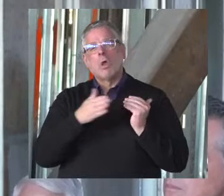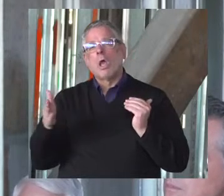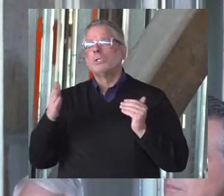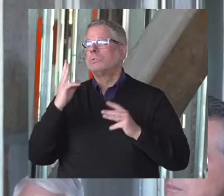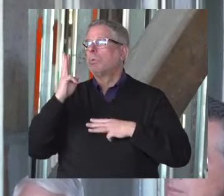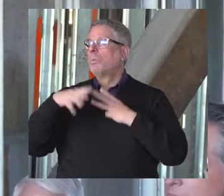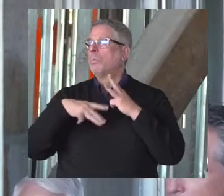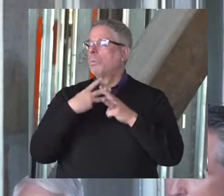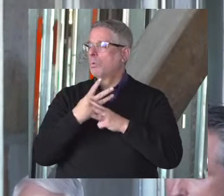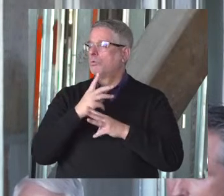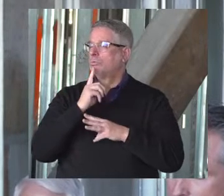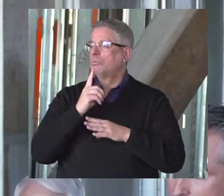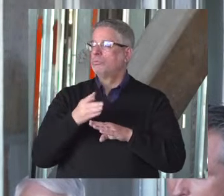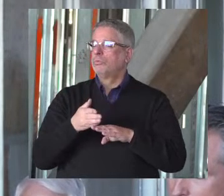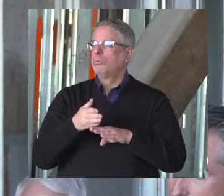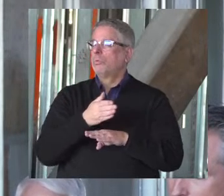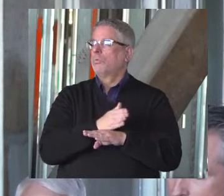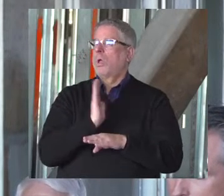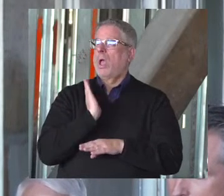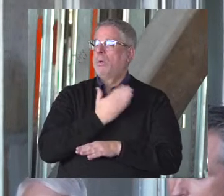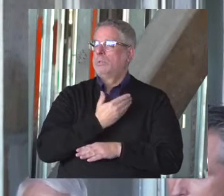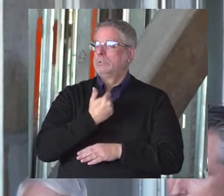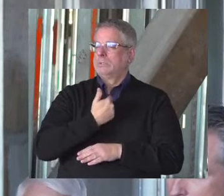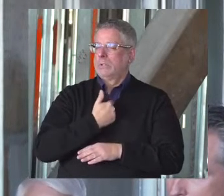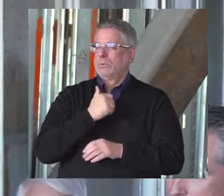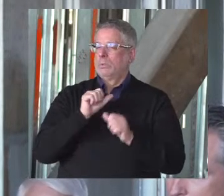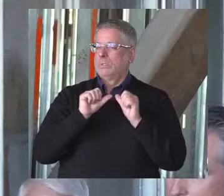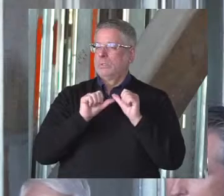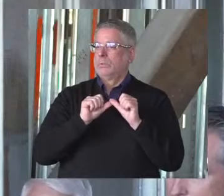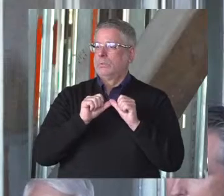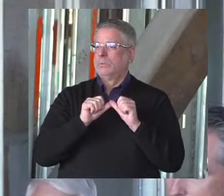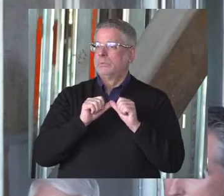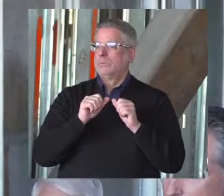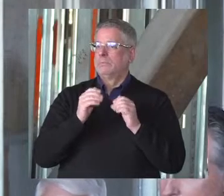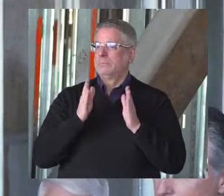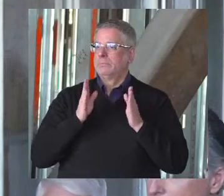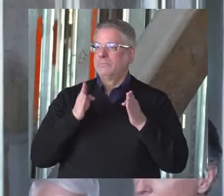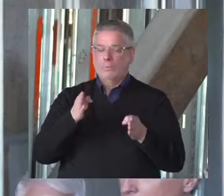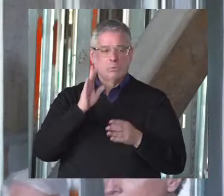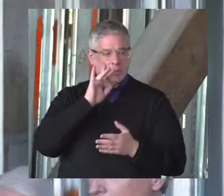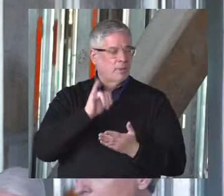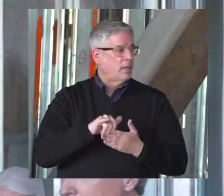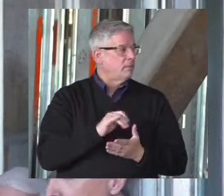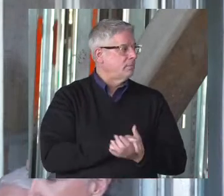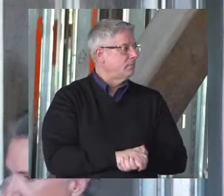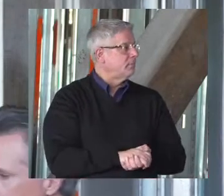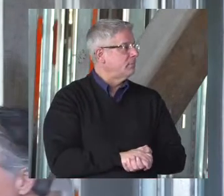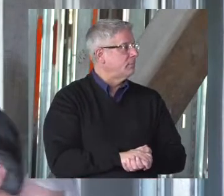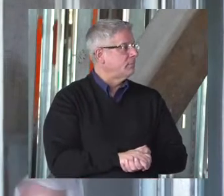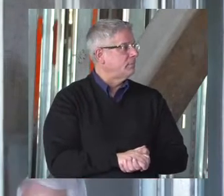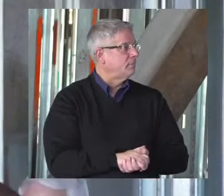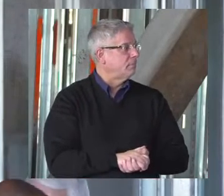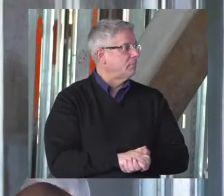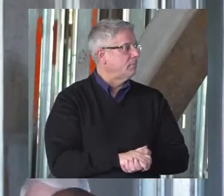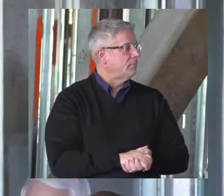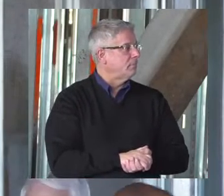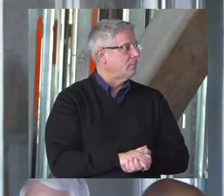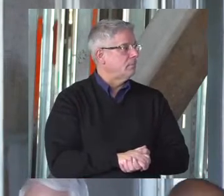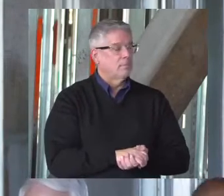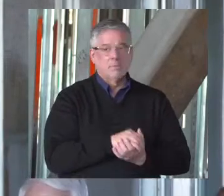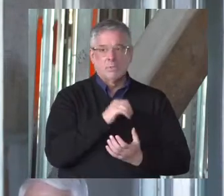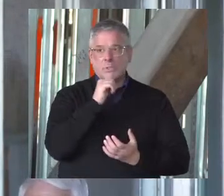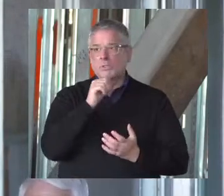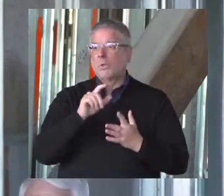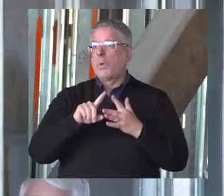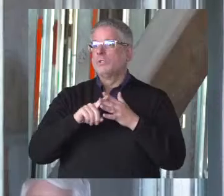to continue to advance ourselves forward, and we're going to continue to stay the course. And don't get me